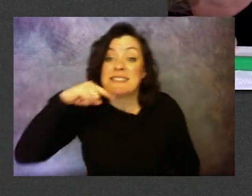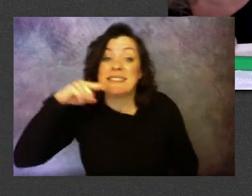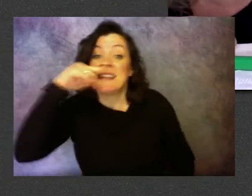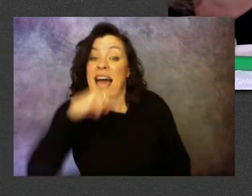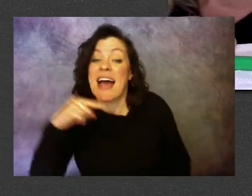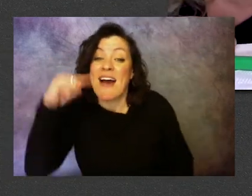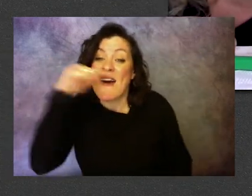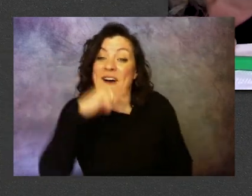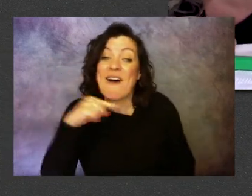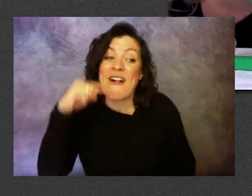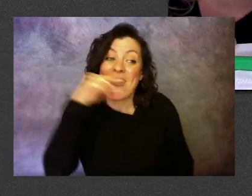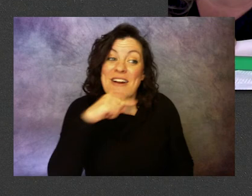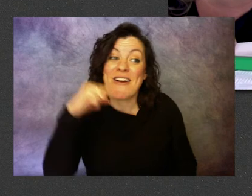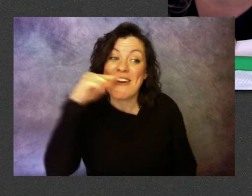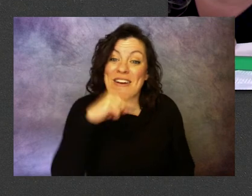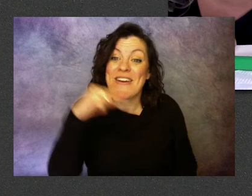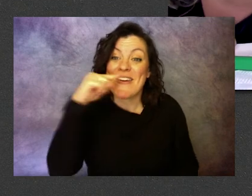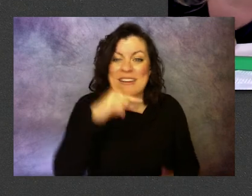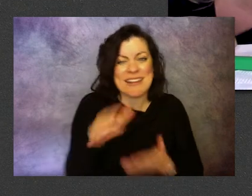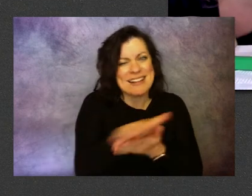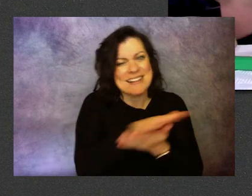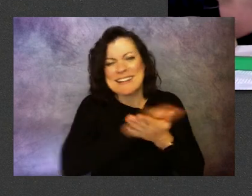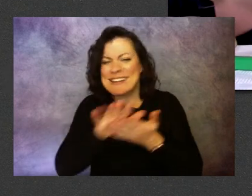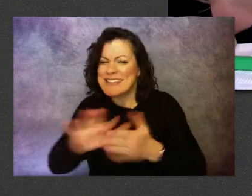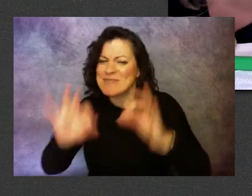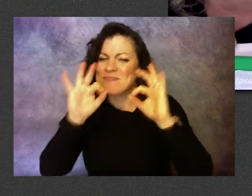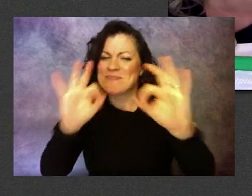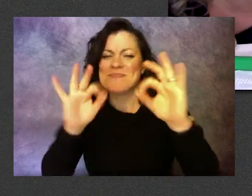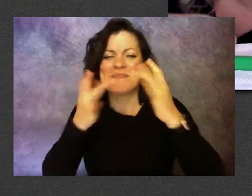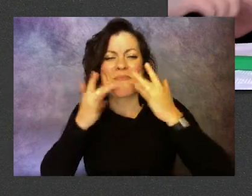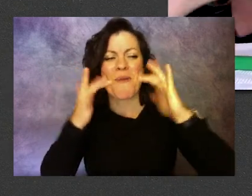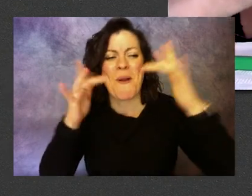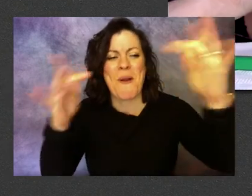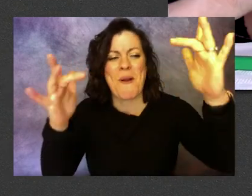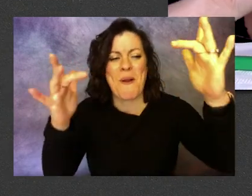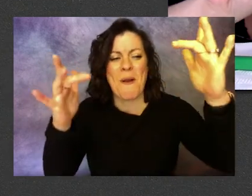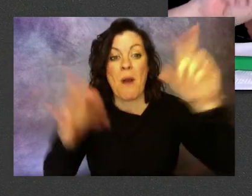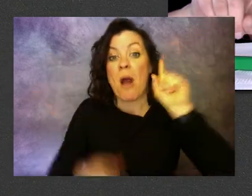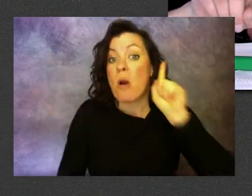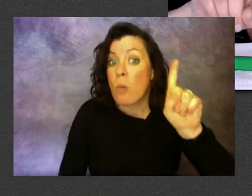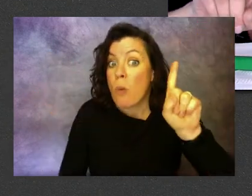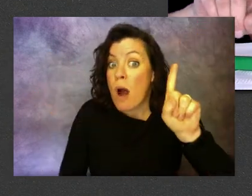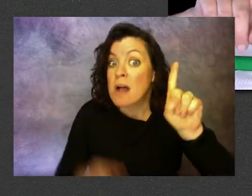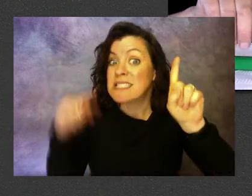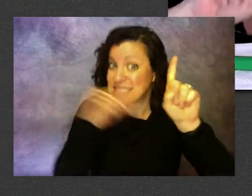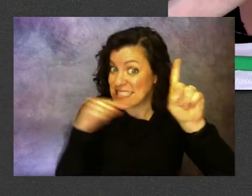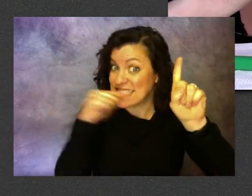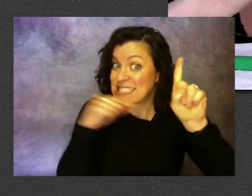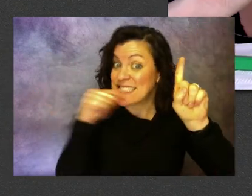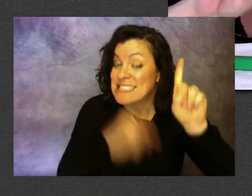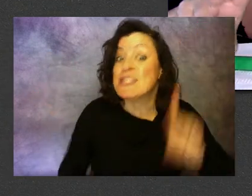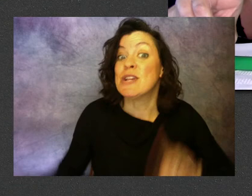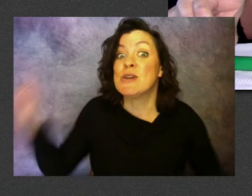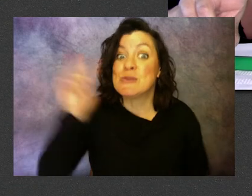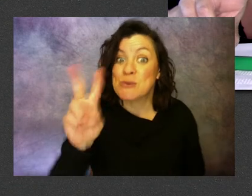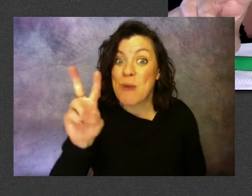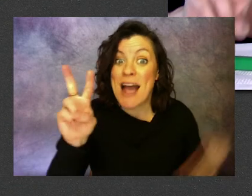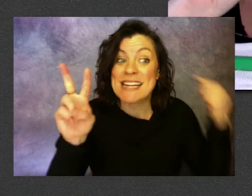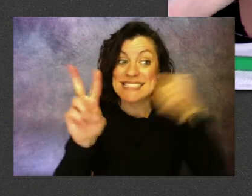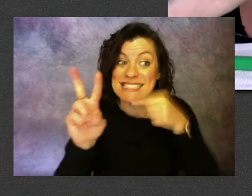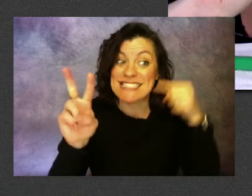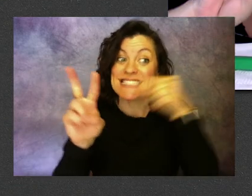all around to keep them clean and neat. Brush them once, brush them